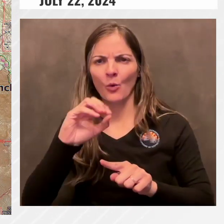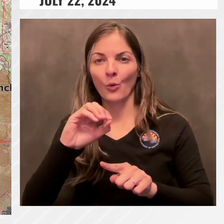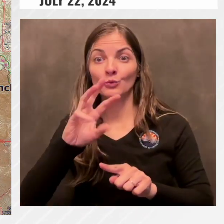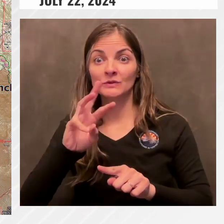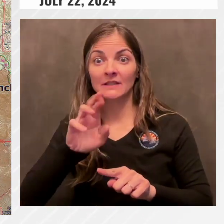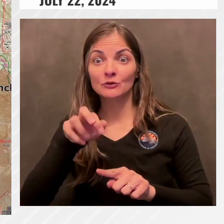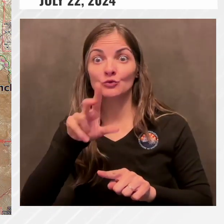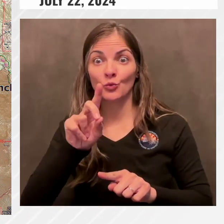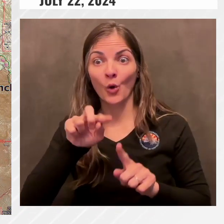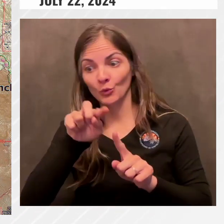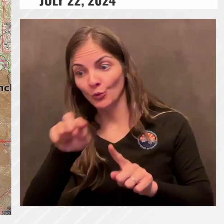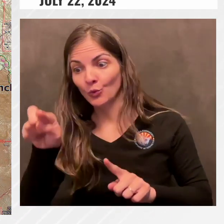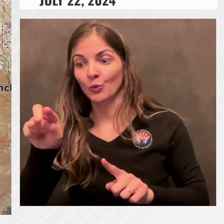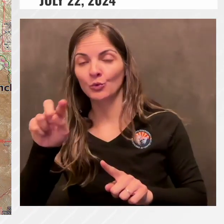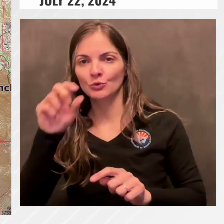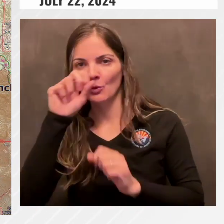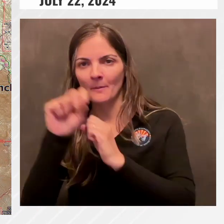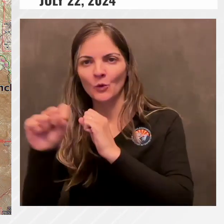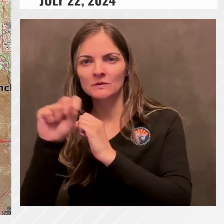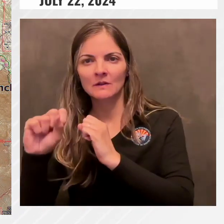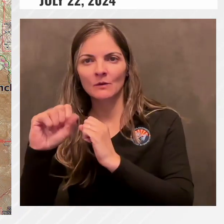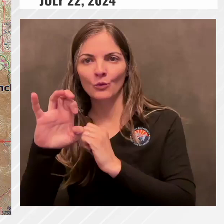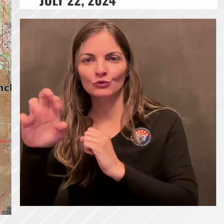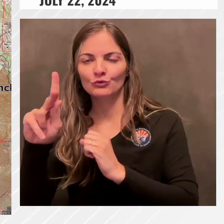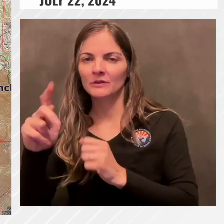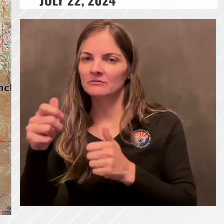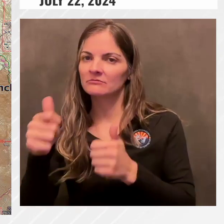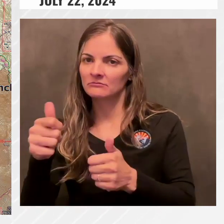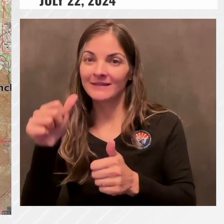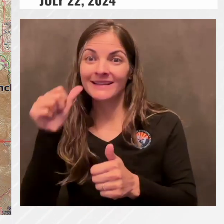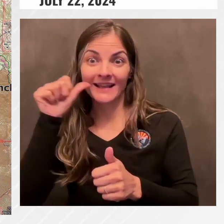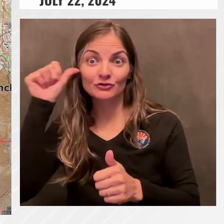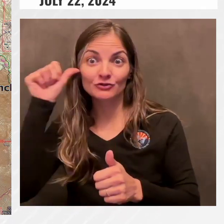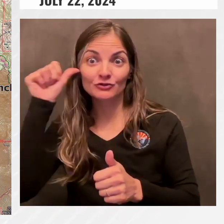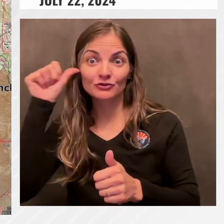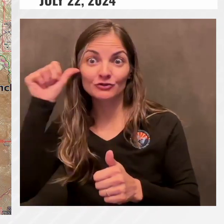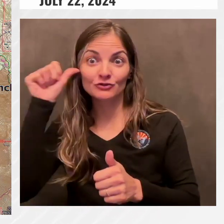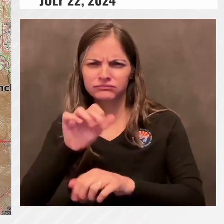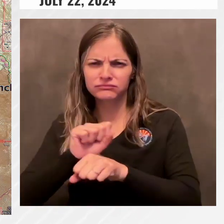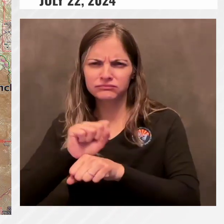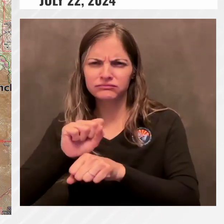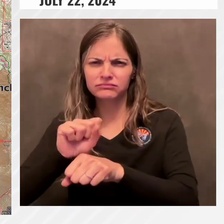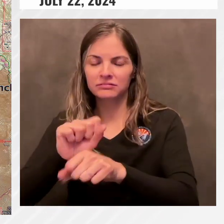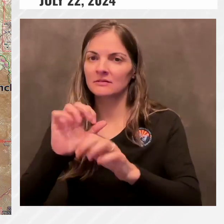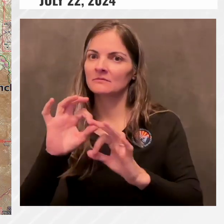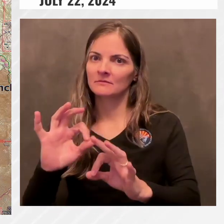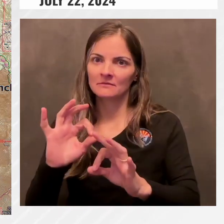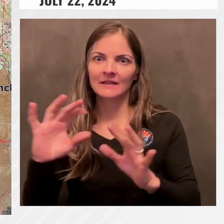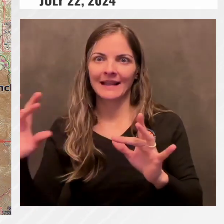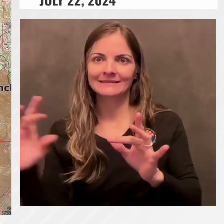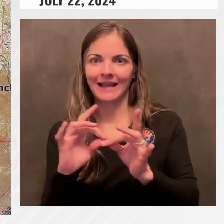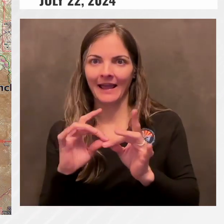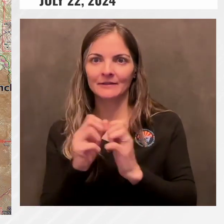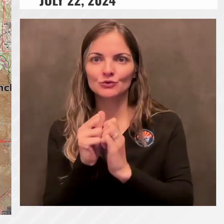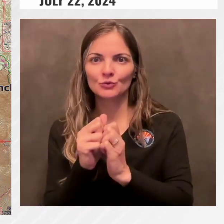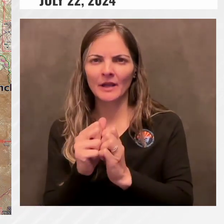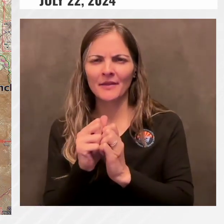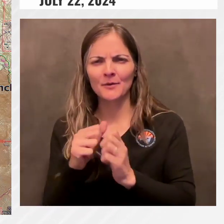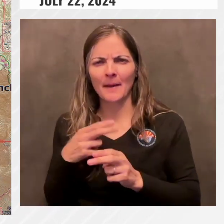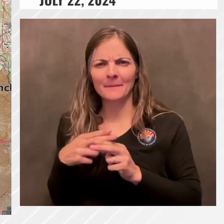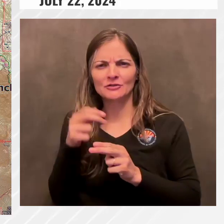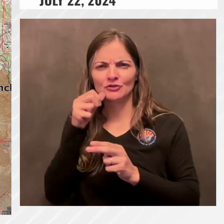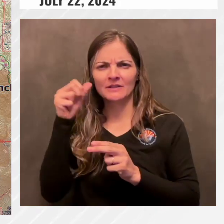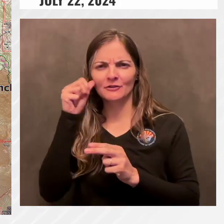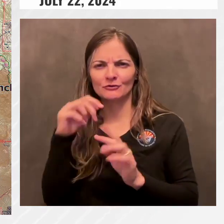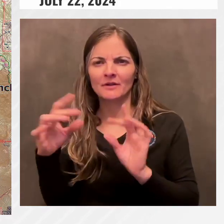operation yesterday that tied that critical piece in that I spoke to yesterday. As we come up around